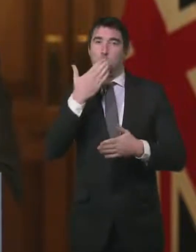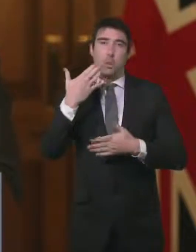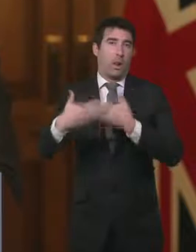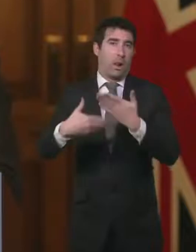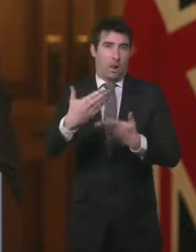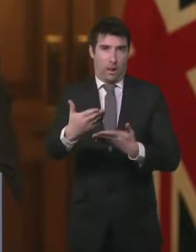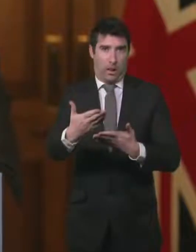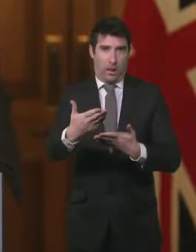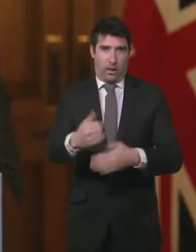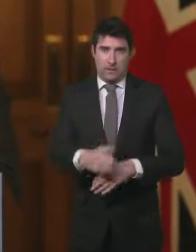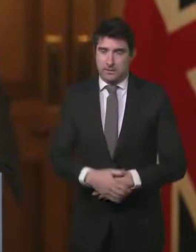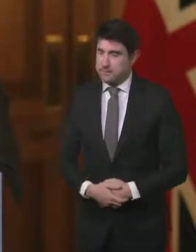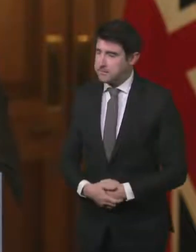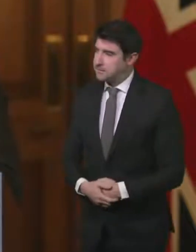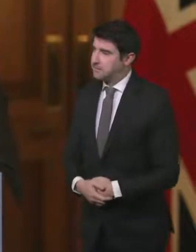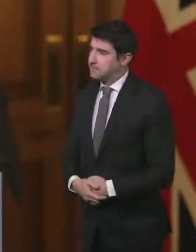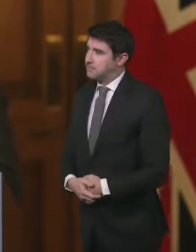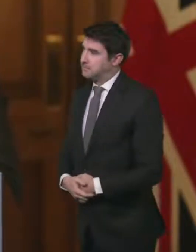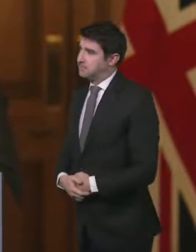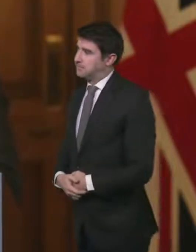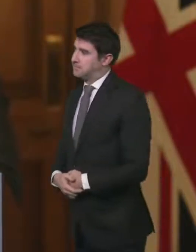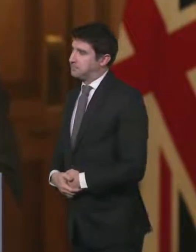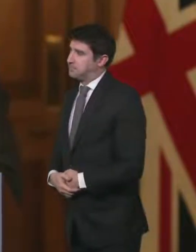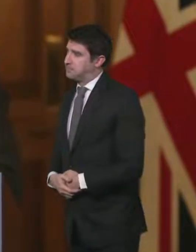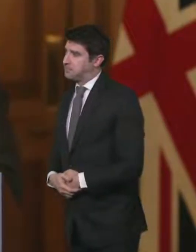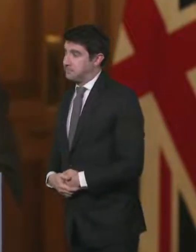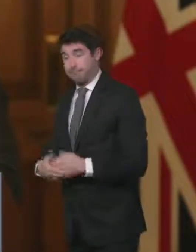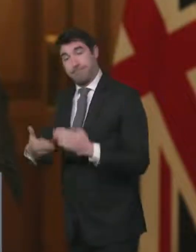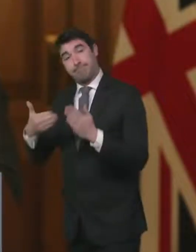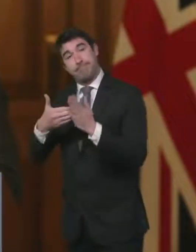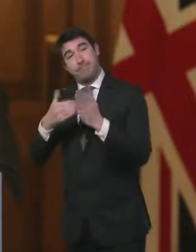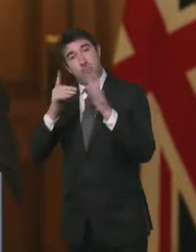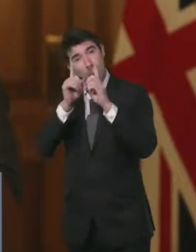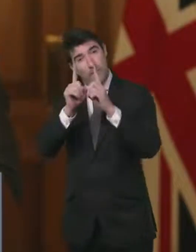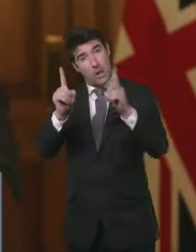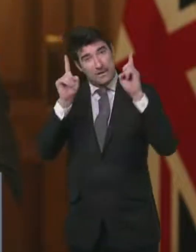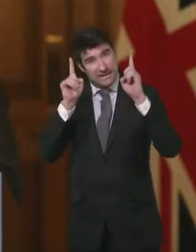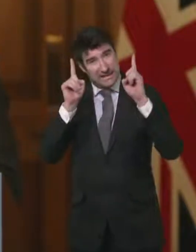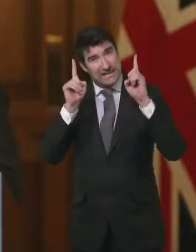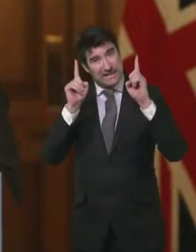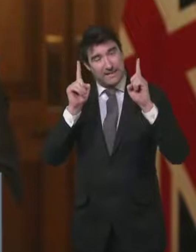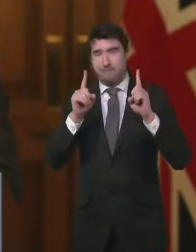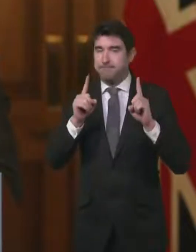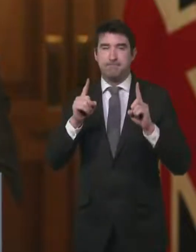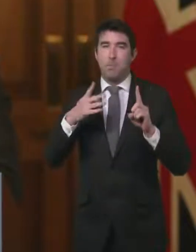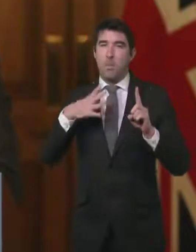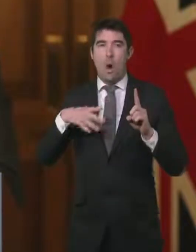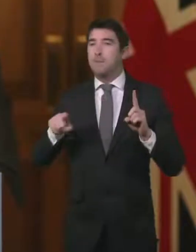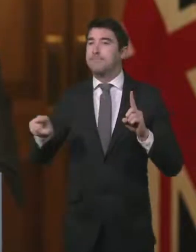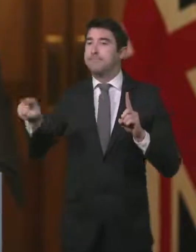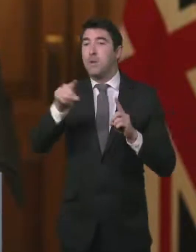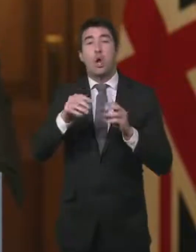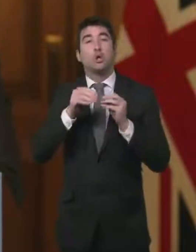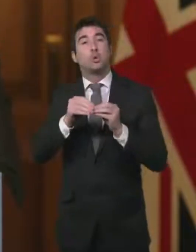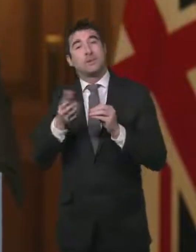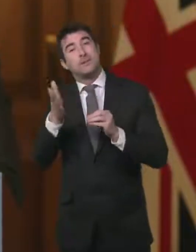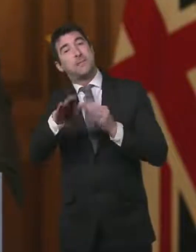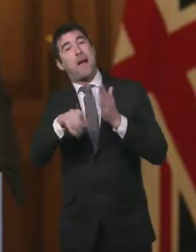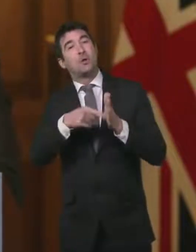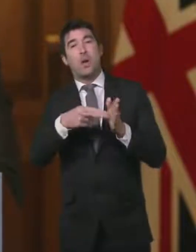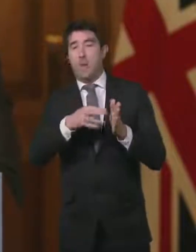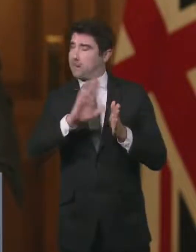who return to campus in January, prioritising medical courses and others requiring face-to-face